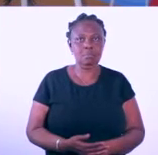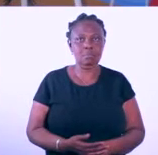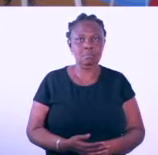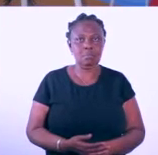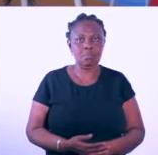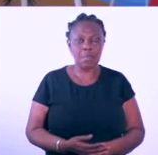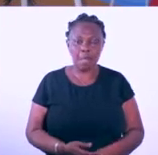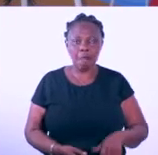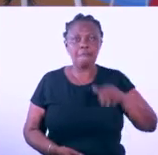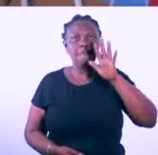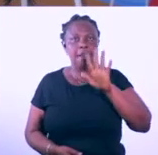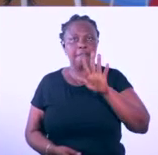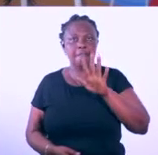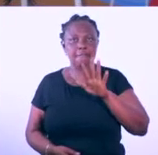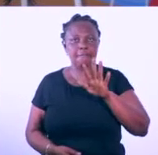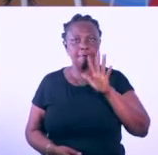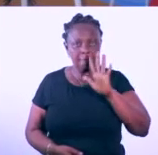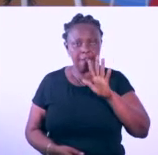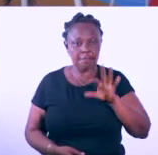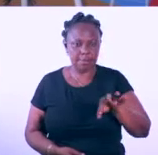Mention any 5.